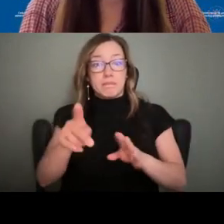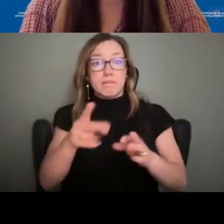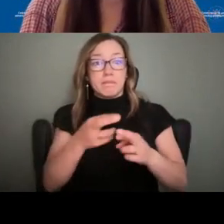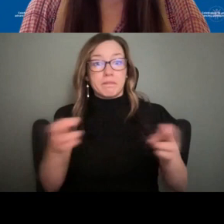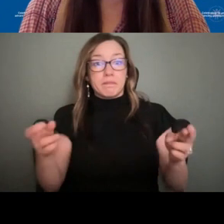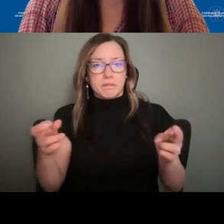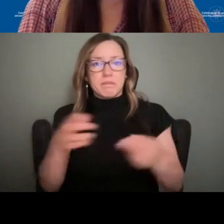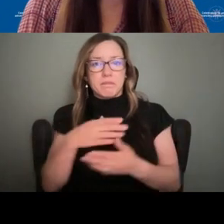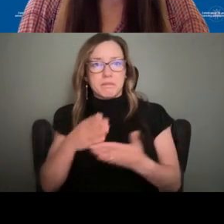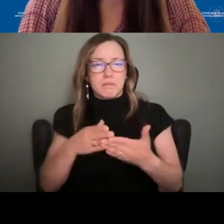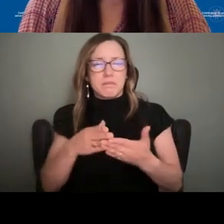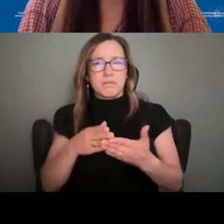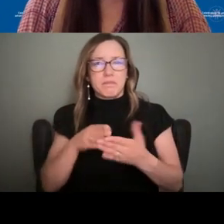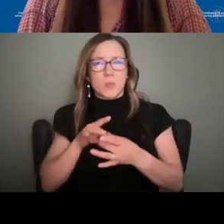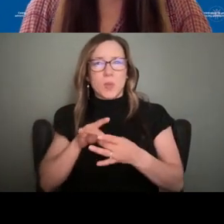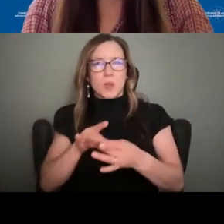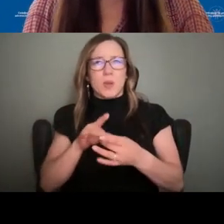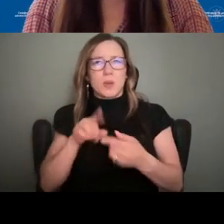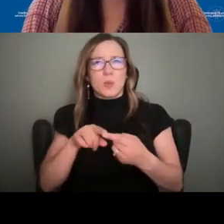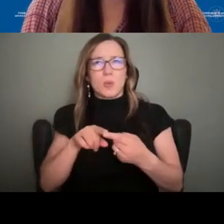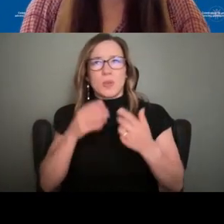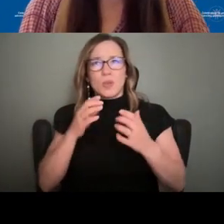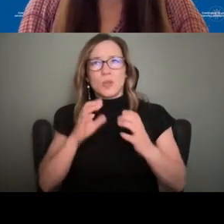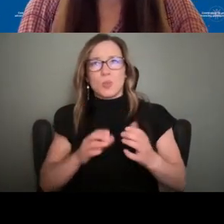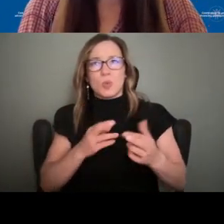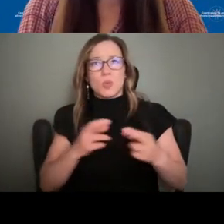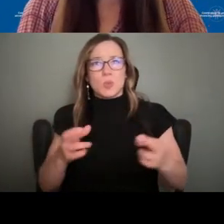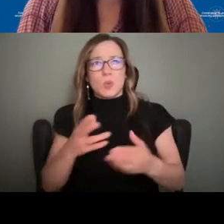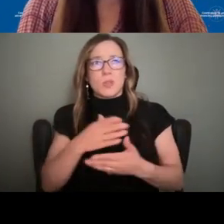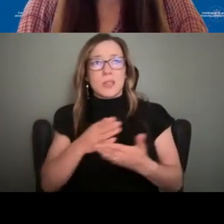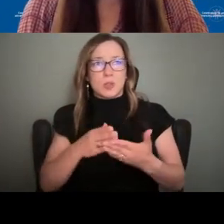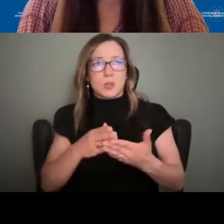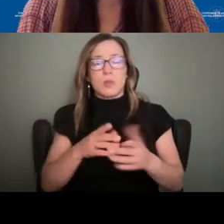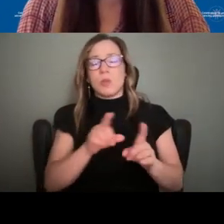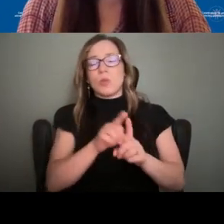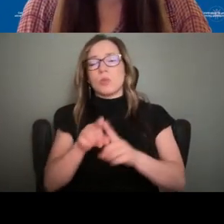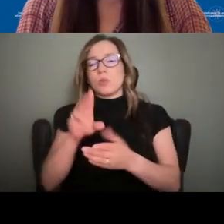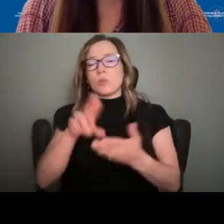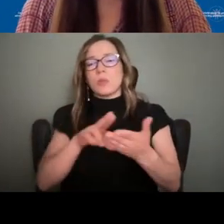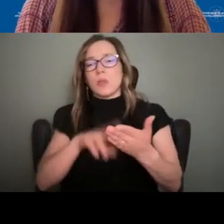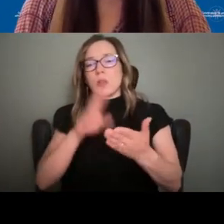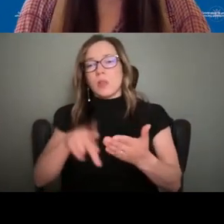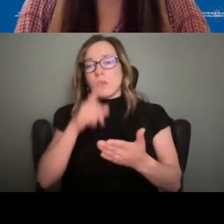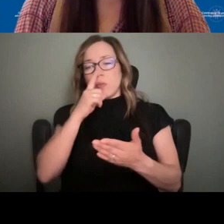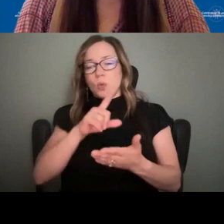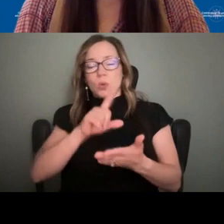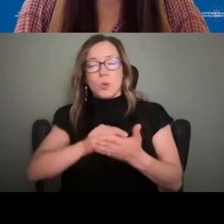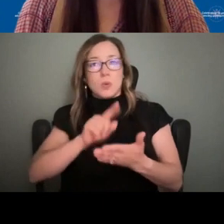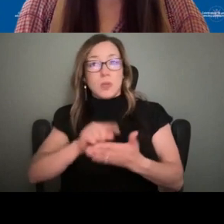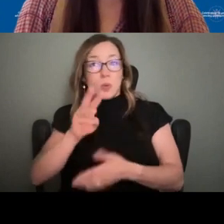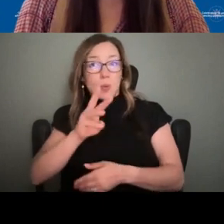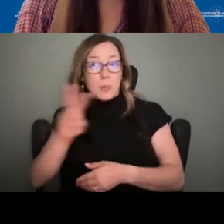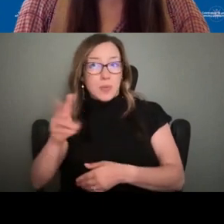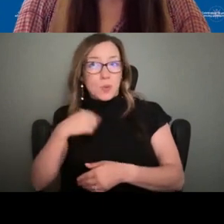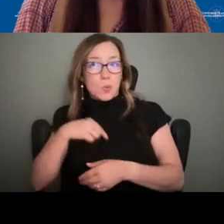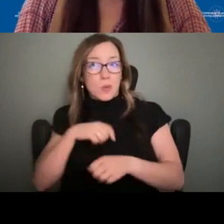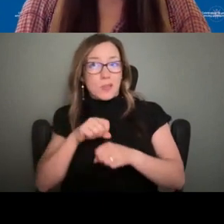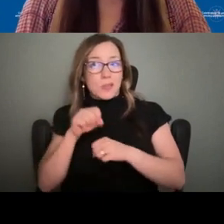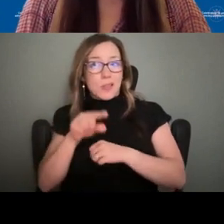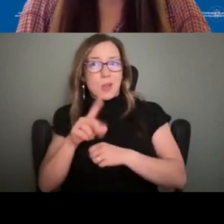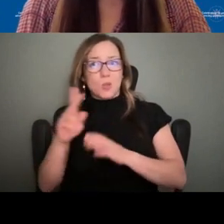and the consumer resource section. You can also sign up for our newsletter on the website, which we send out